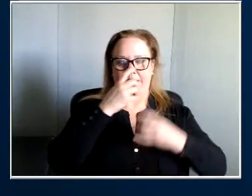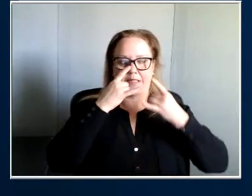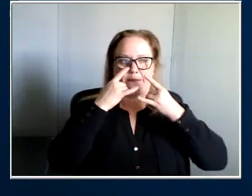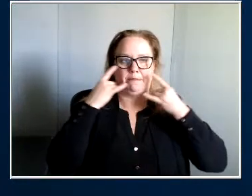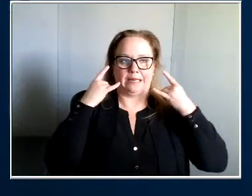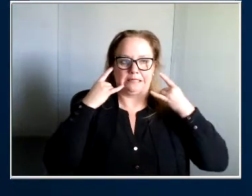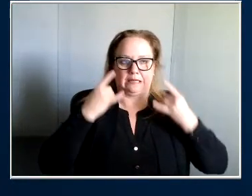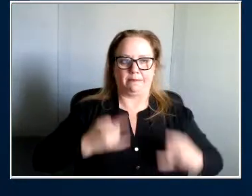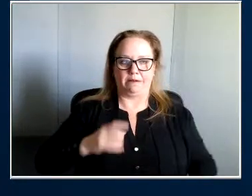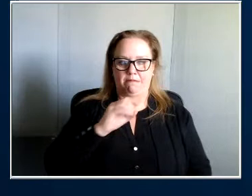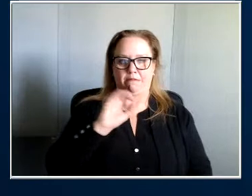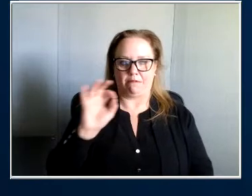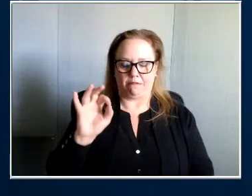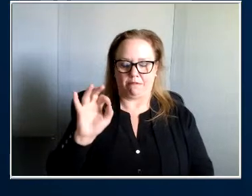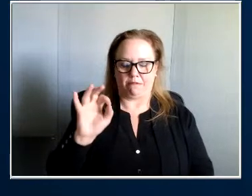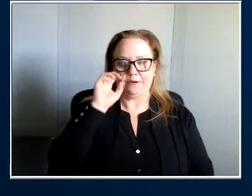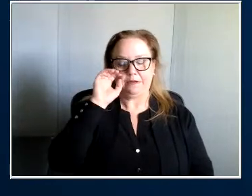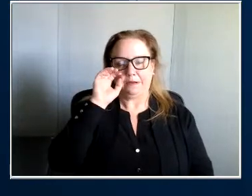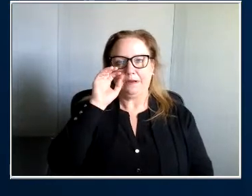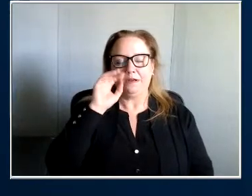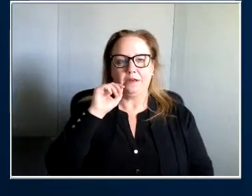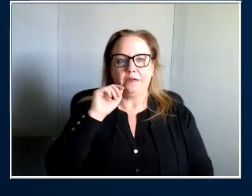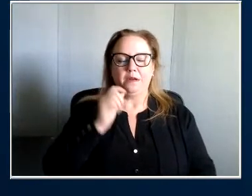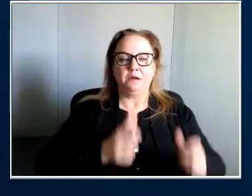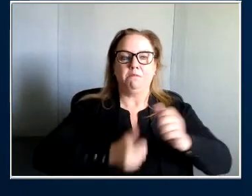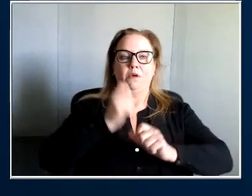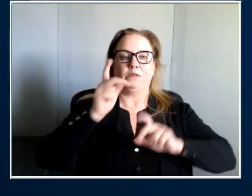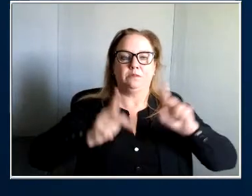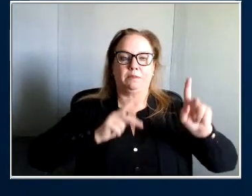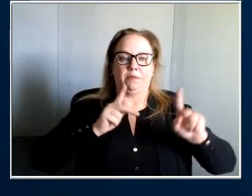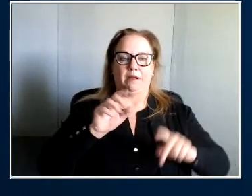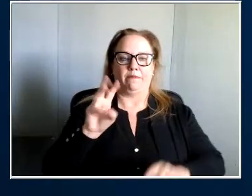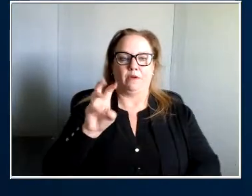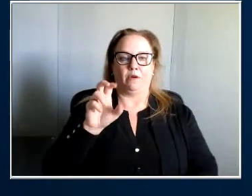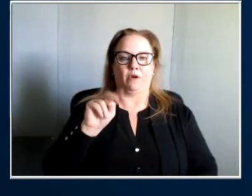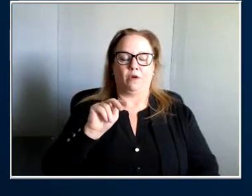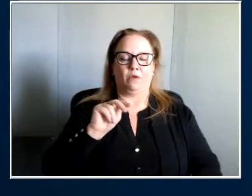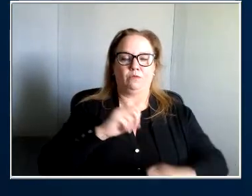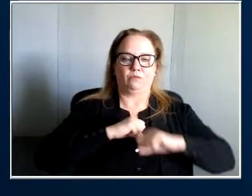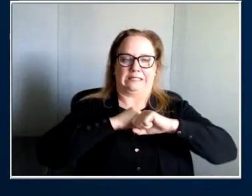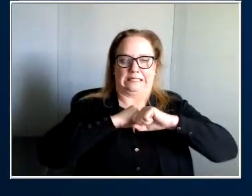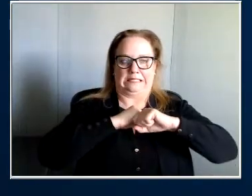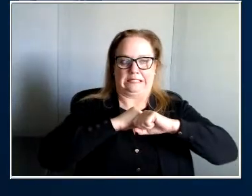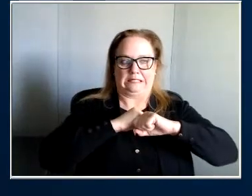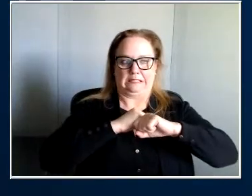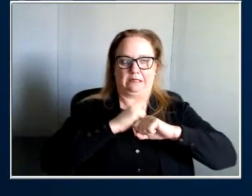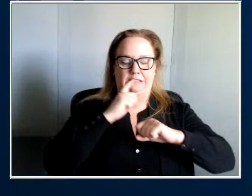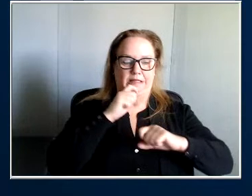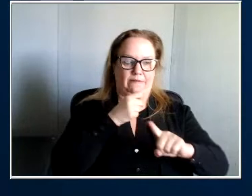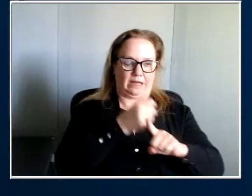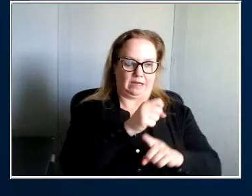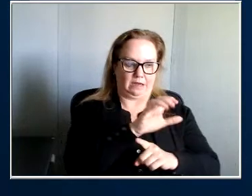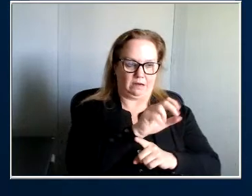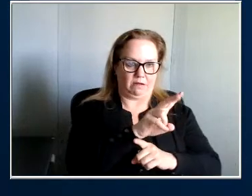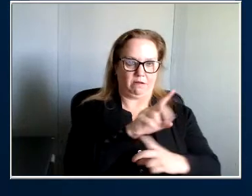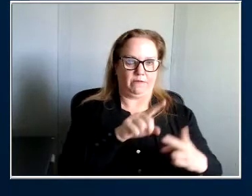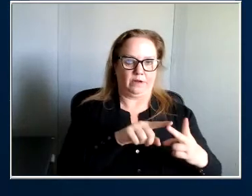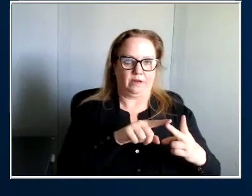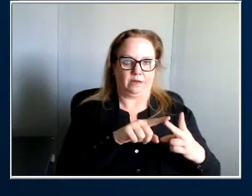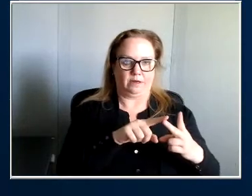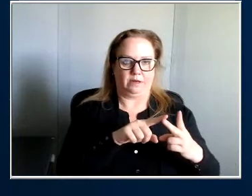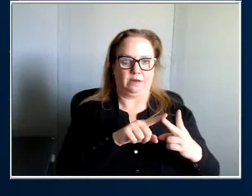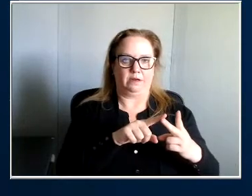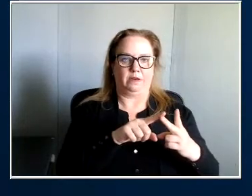off, and yet most people have their own innate resistance because of they've had COVID, plus obviously the incredibly